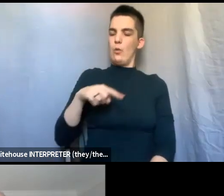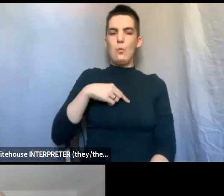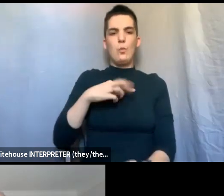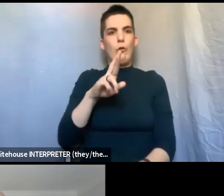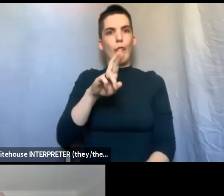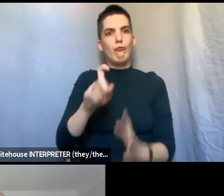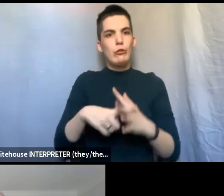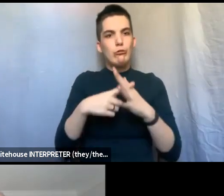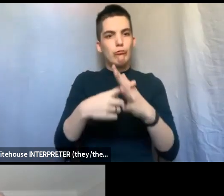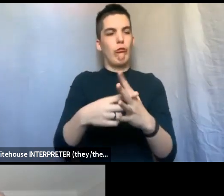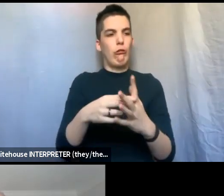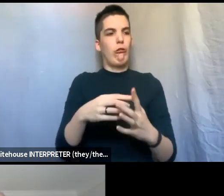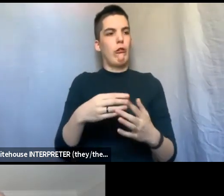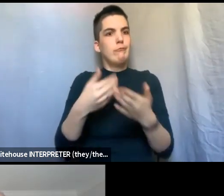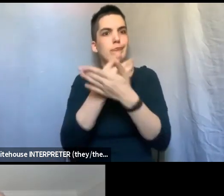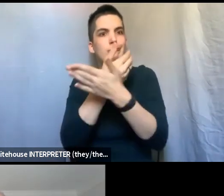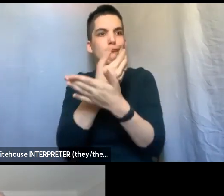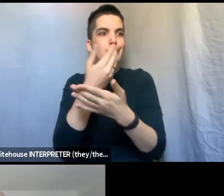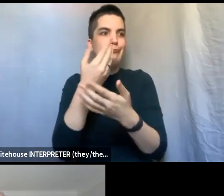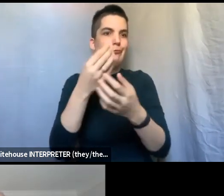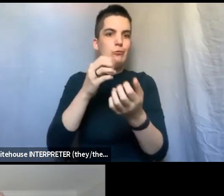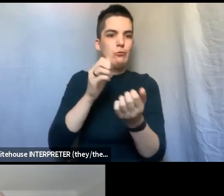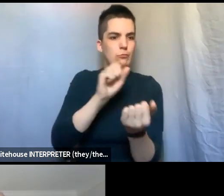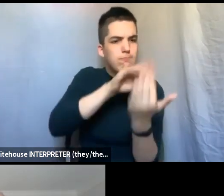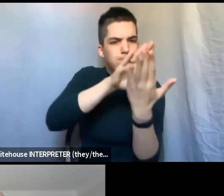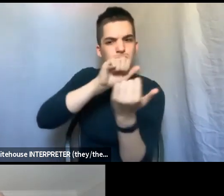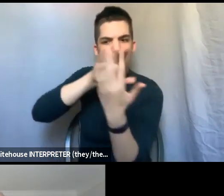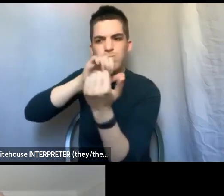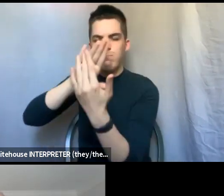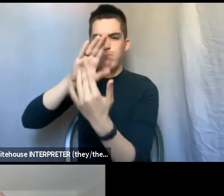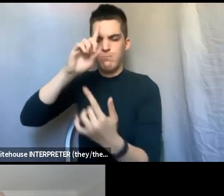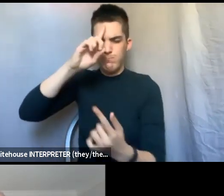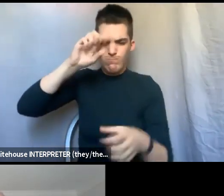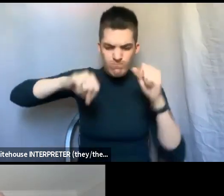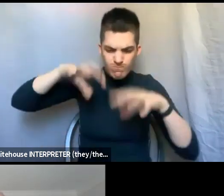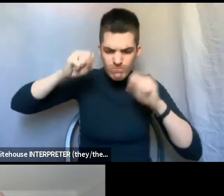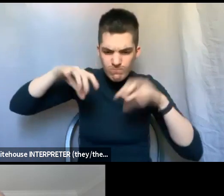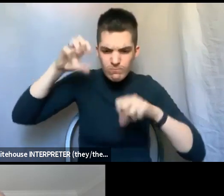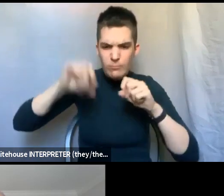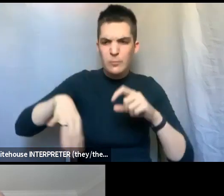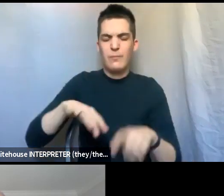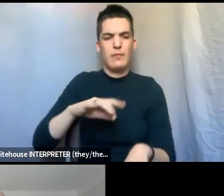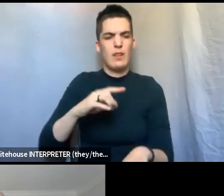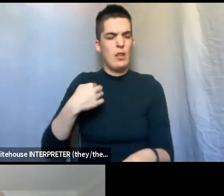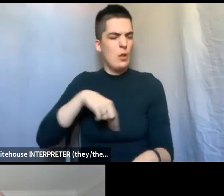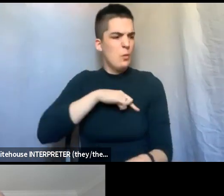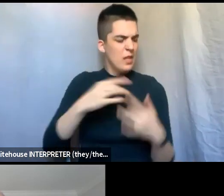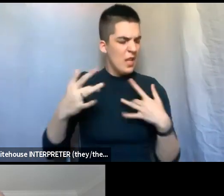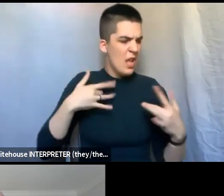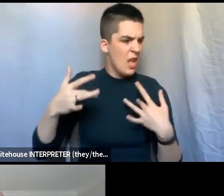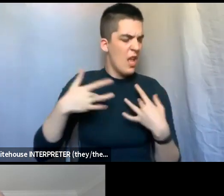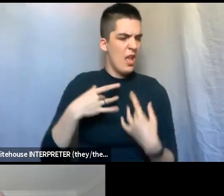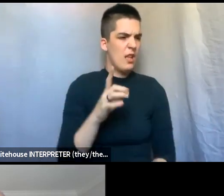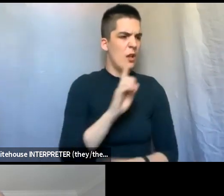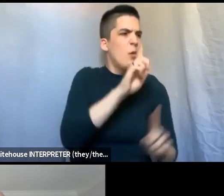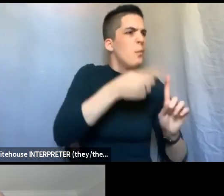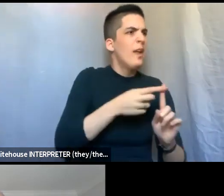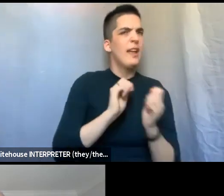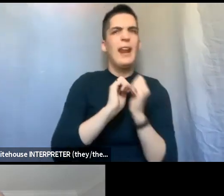anew in a better way. We worry about when that's going to be and how it's going to be, but